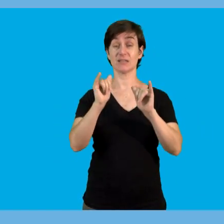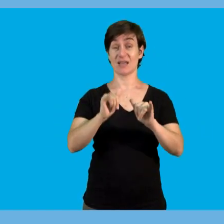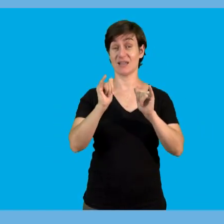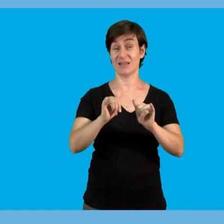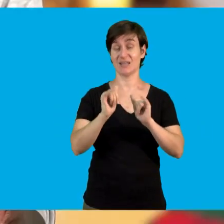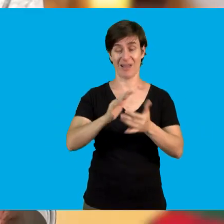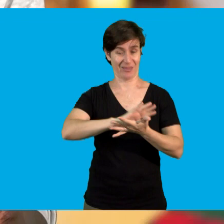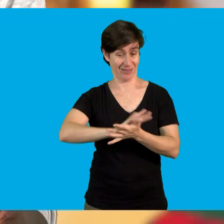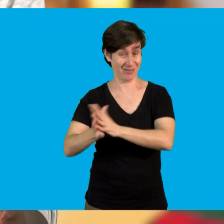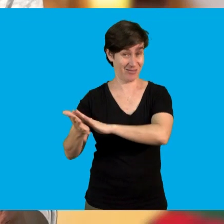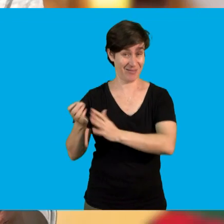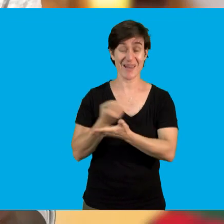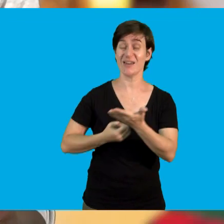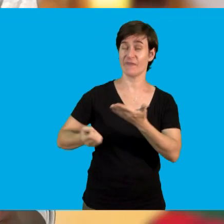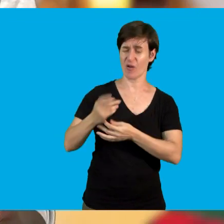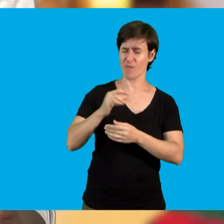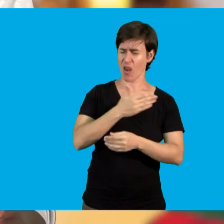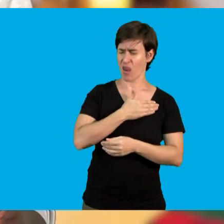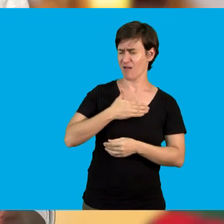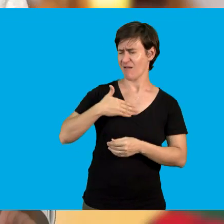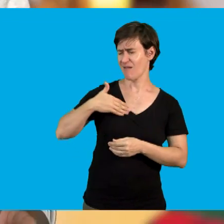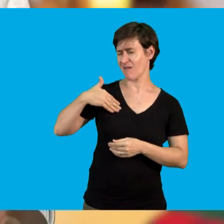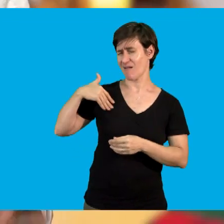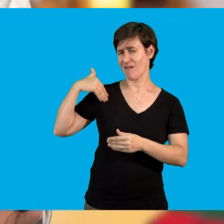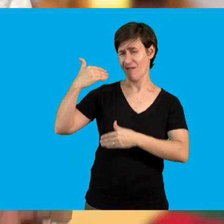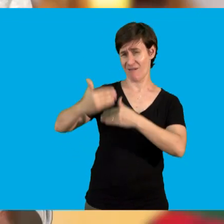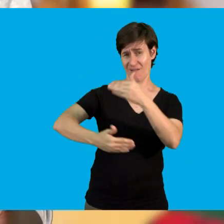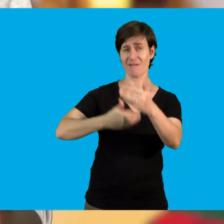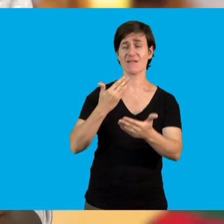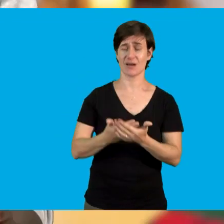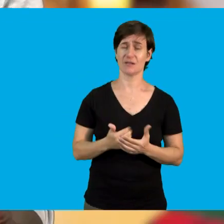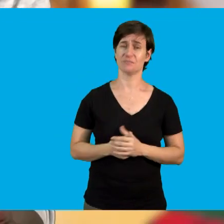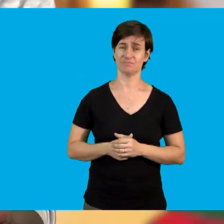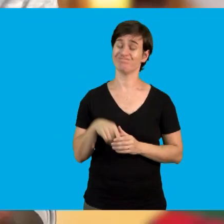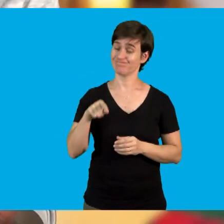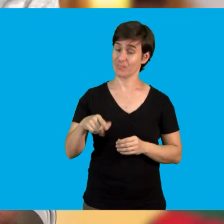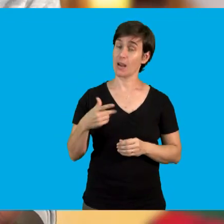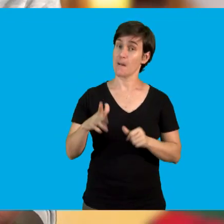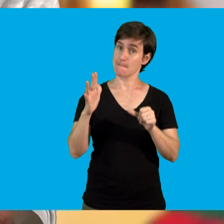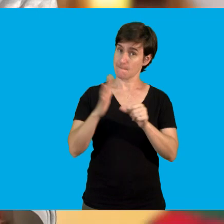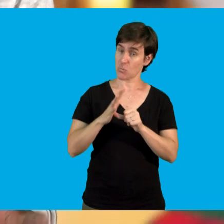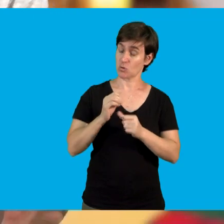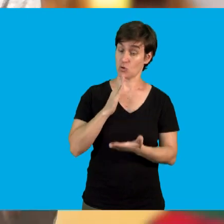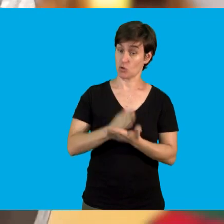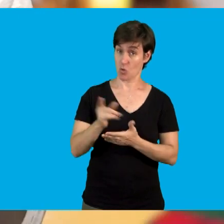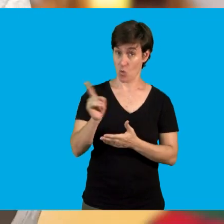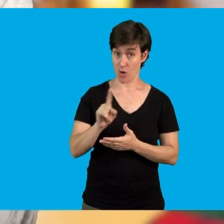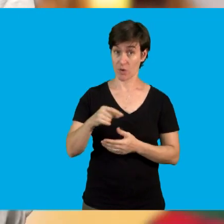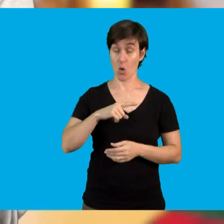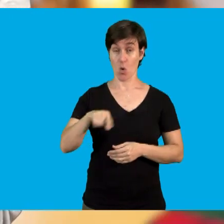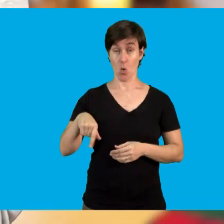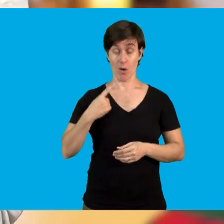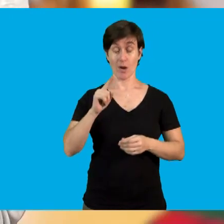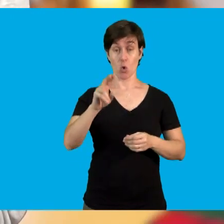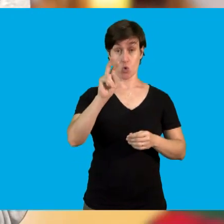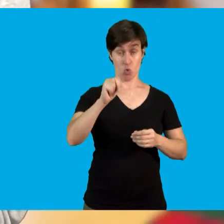there, it is going to be damaging that environment for thousands and thousands of years to come. So therefore, it's very much important to make sure that when